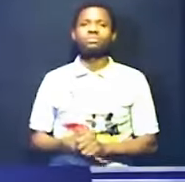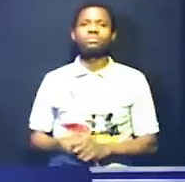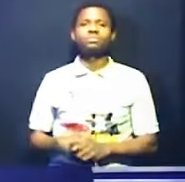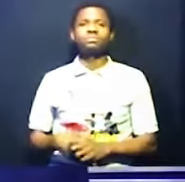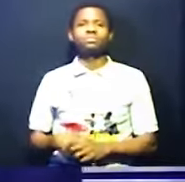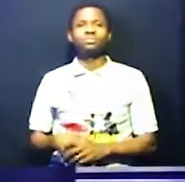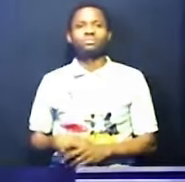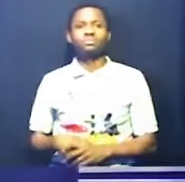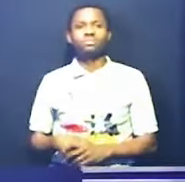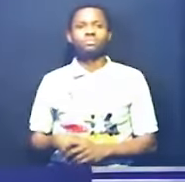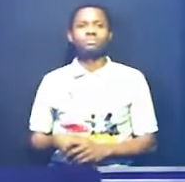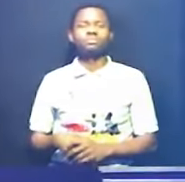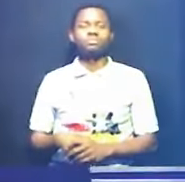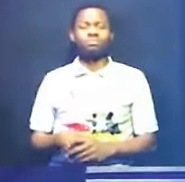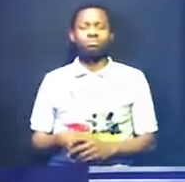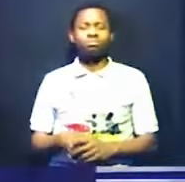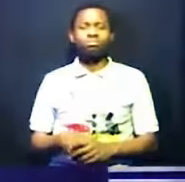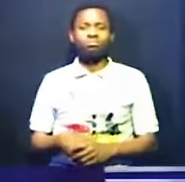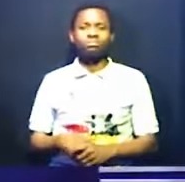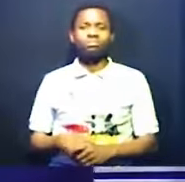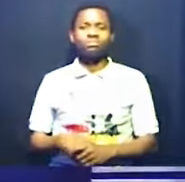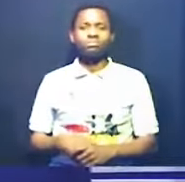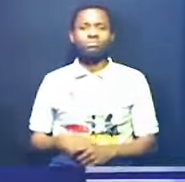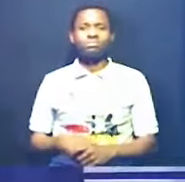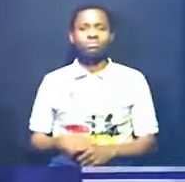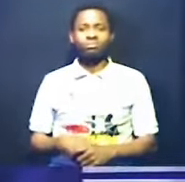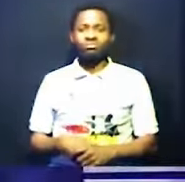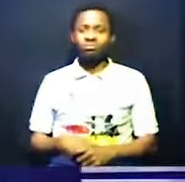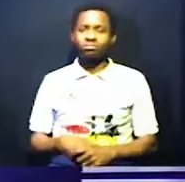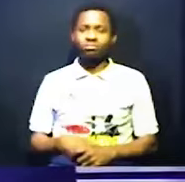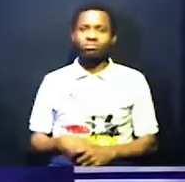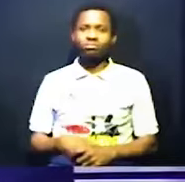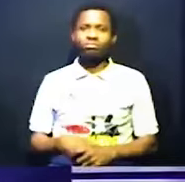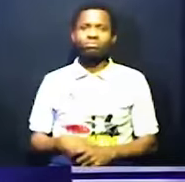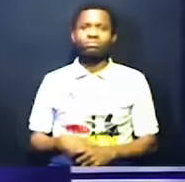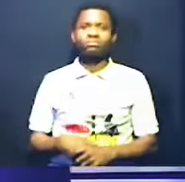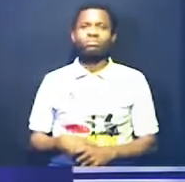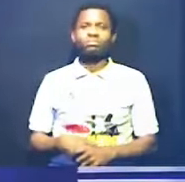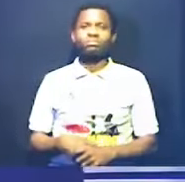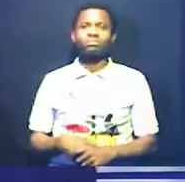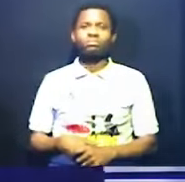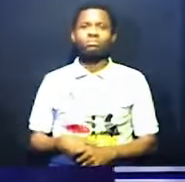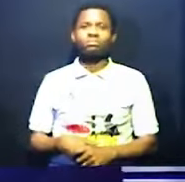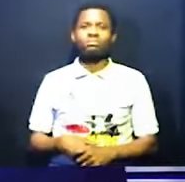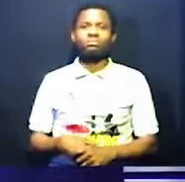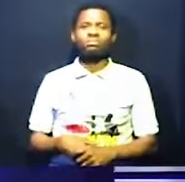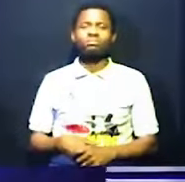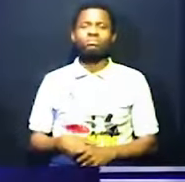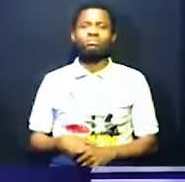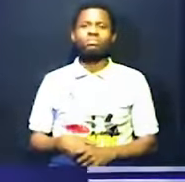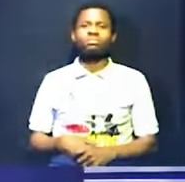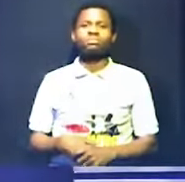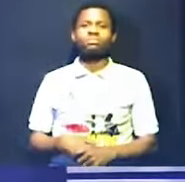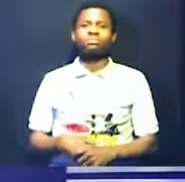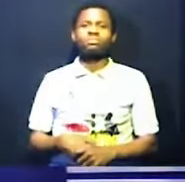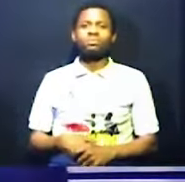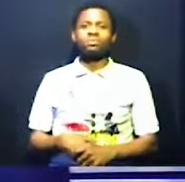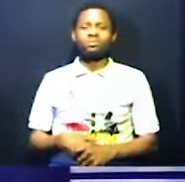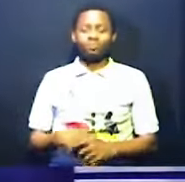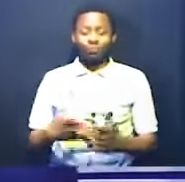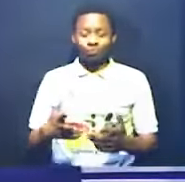twani who shall say way any yangine an obey sa di yinano na David nim hu she. So